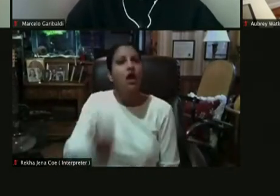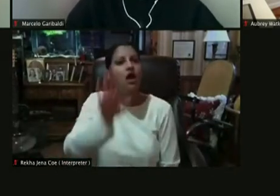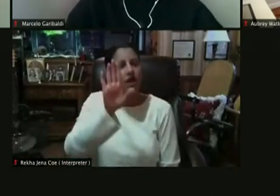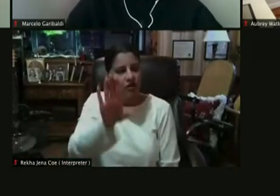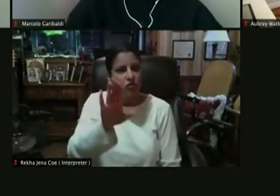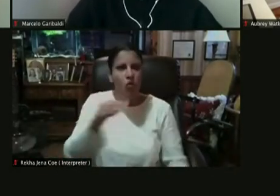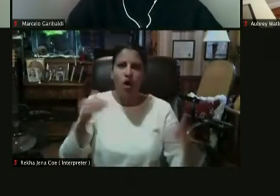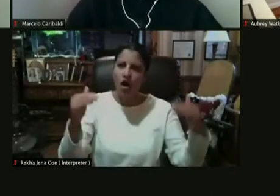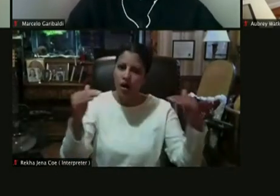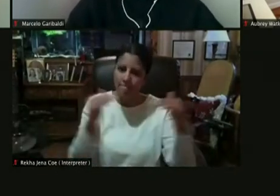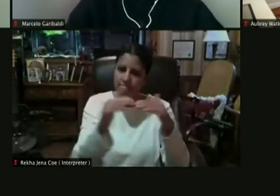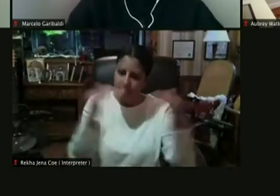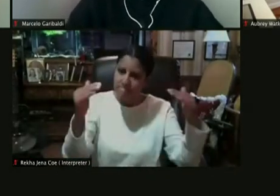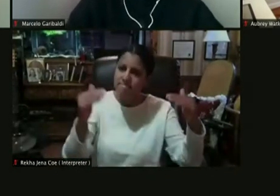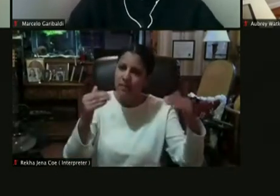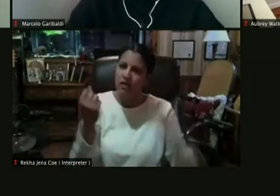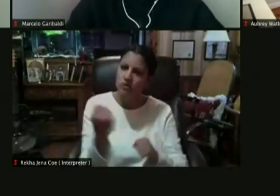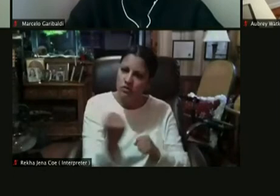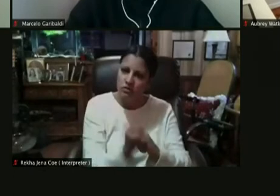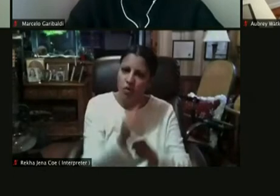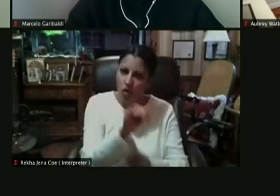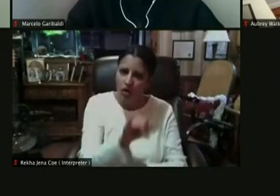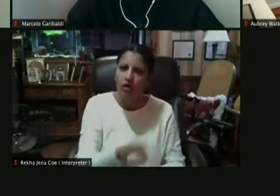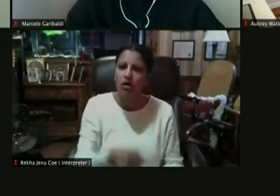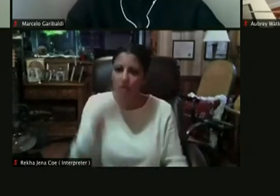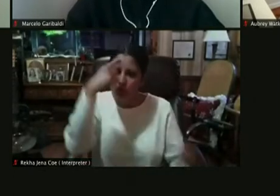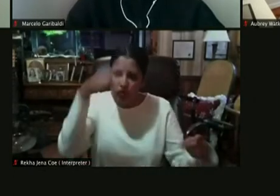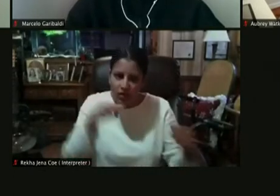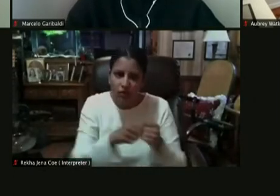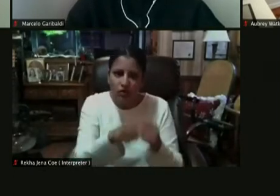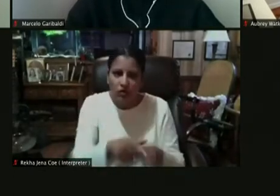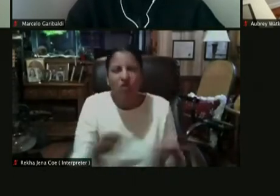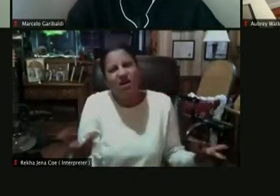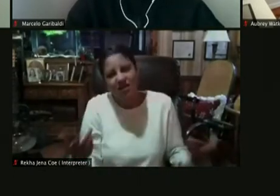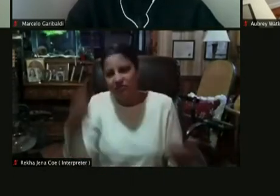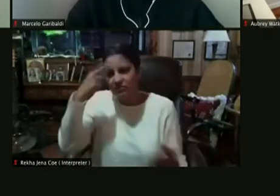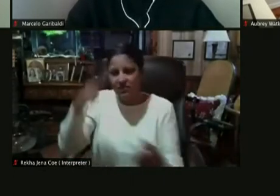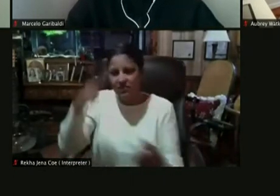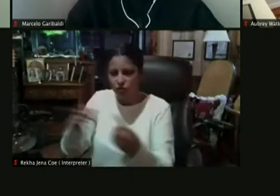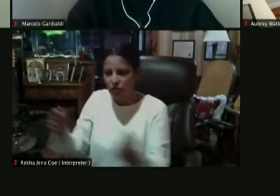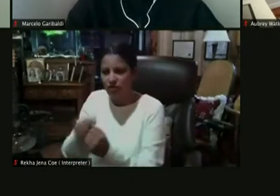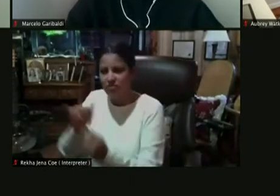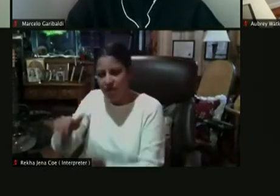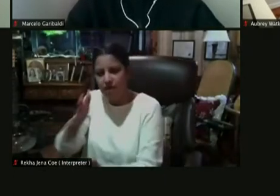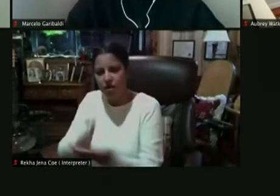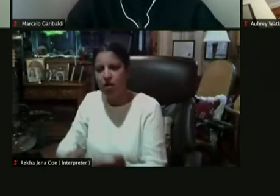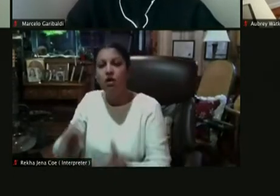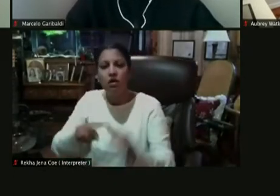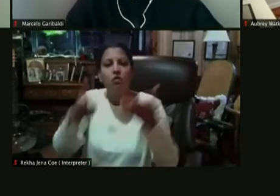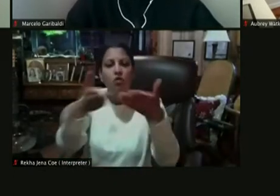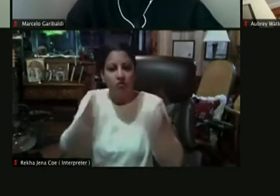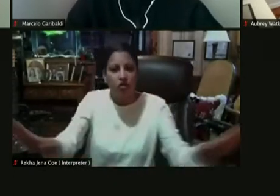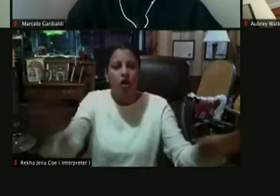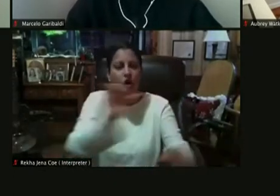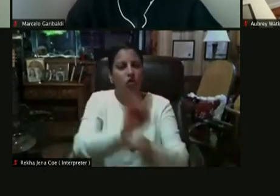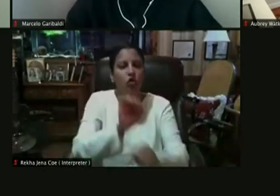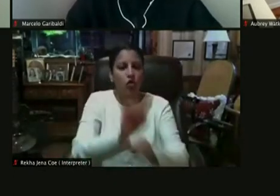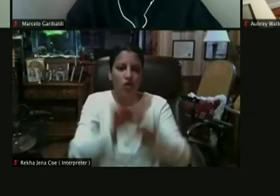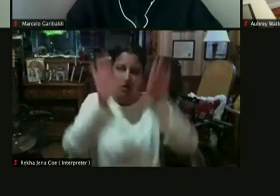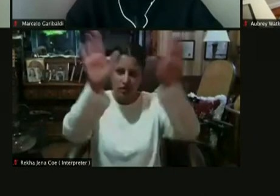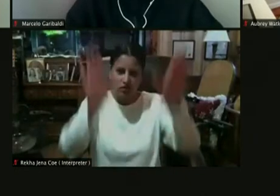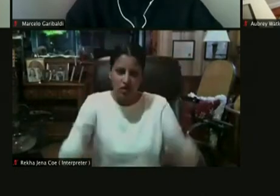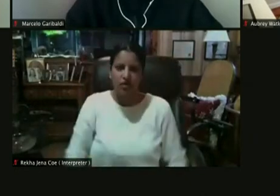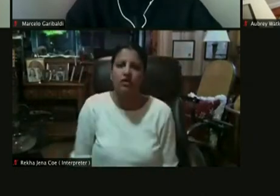Dr. Maisal, that's really, really important. We agree with you. We disagree with this part, but overall your work is wonderful. And I think that's the